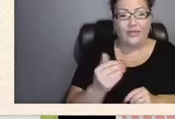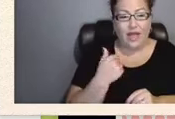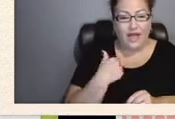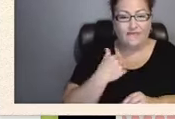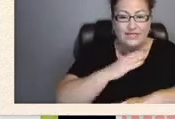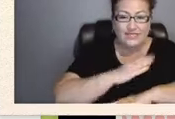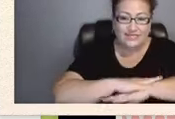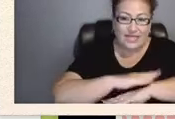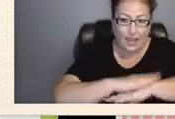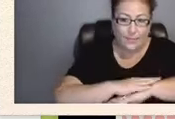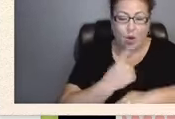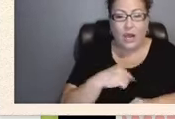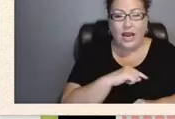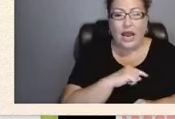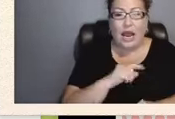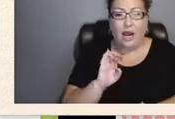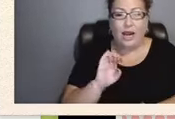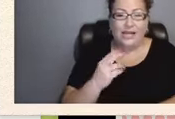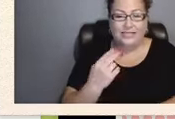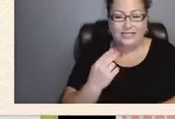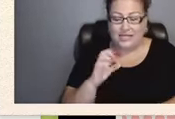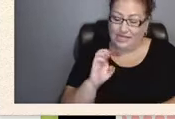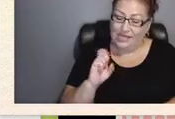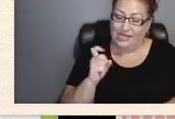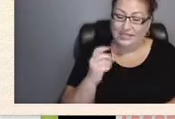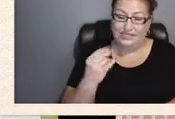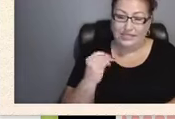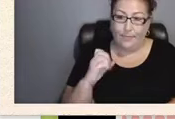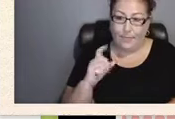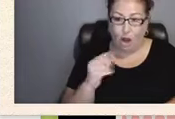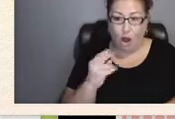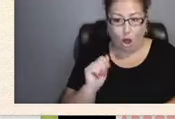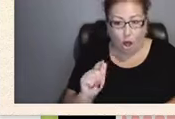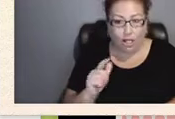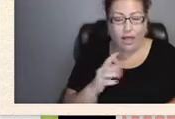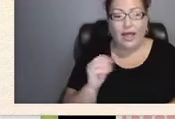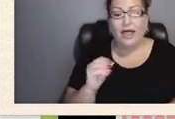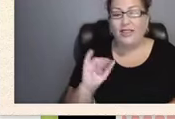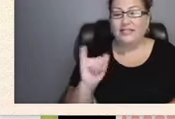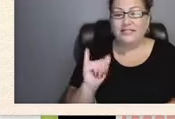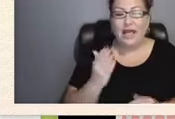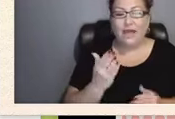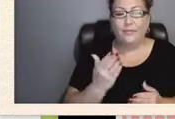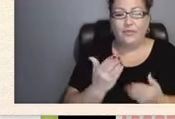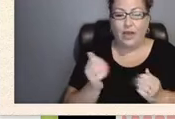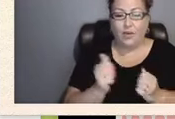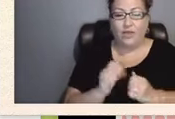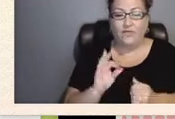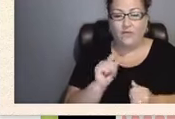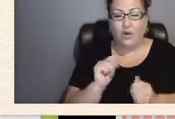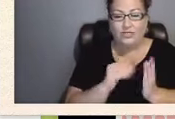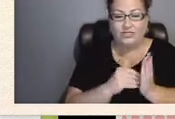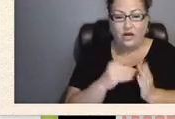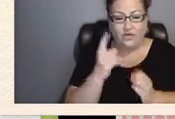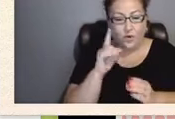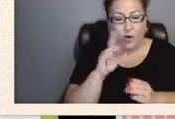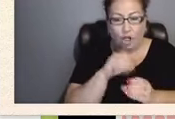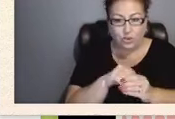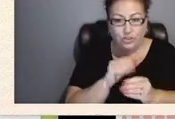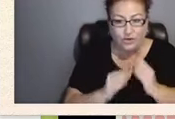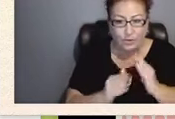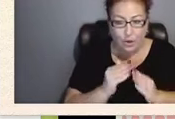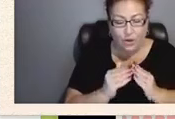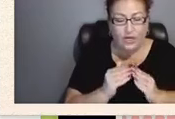our exhibit hall. And same with Florida Center for Inclusive Communities. They